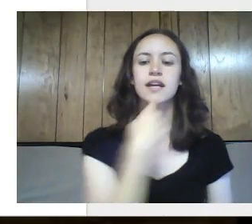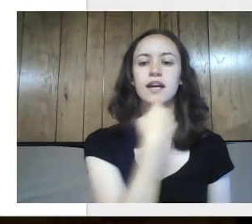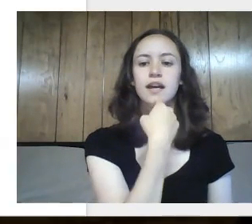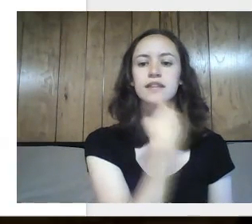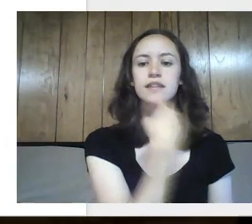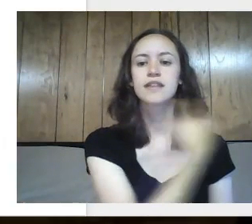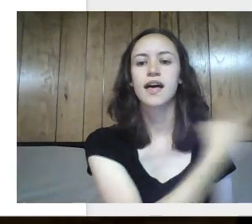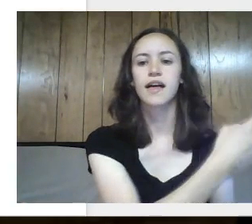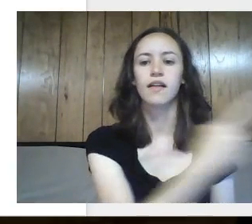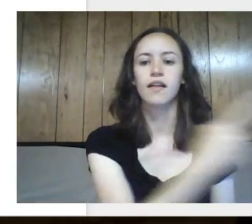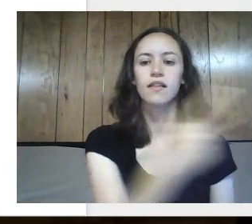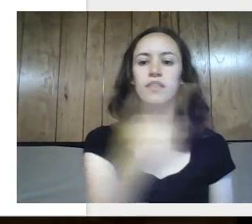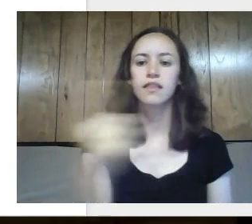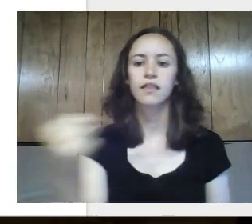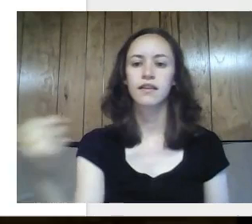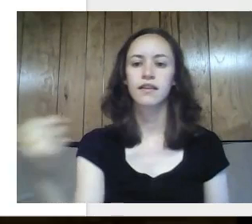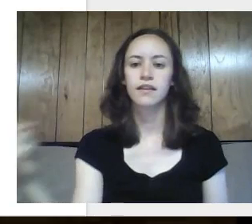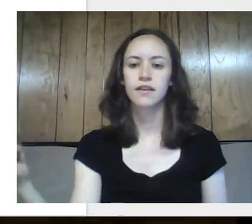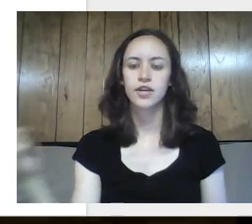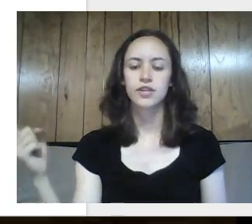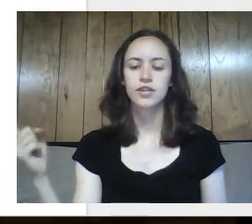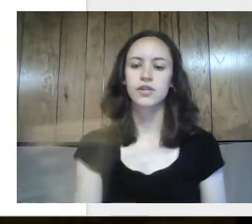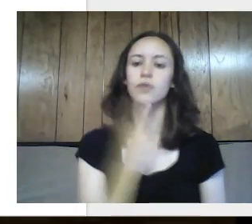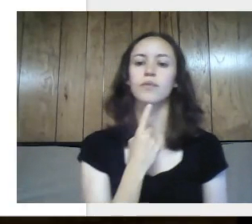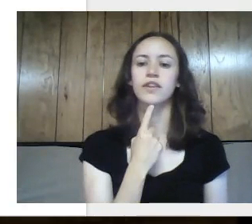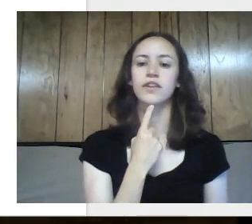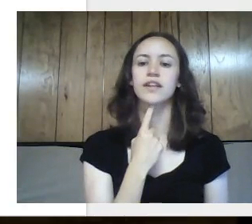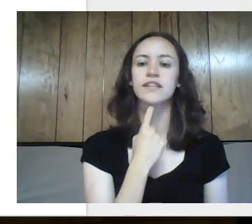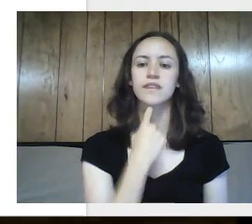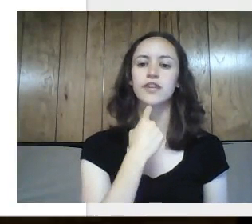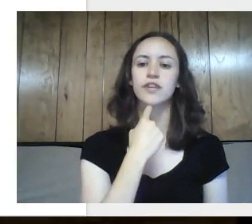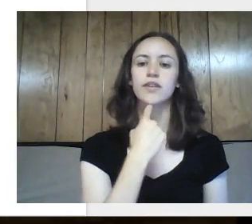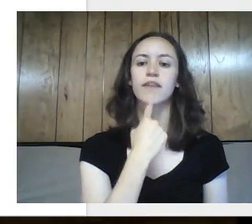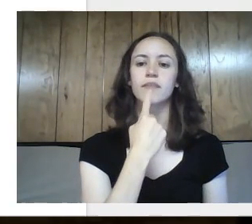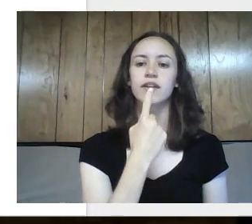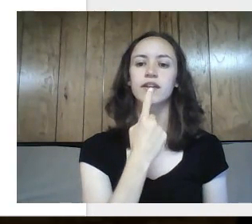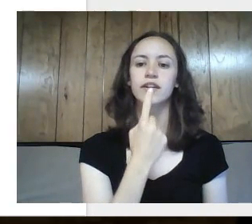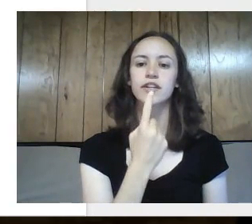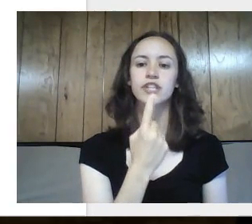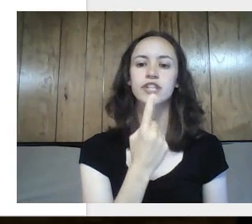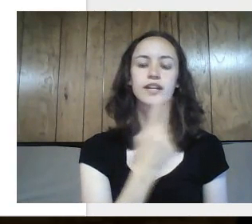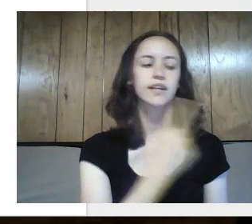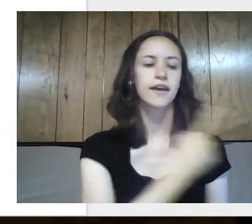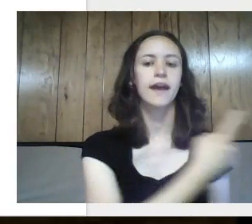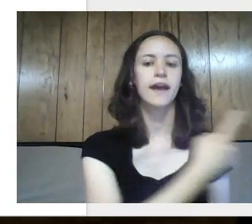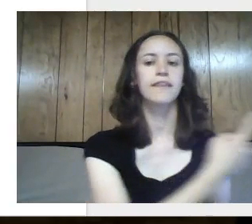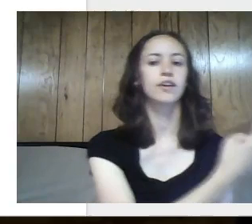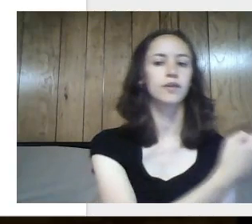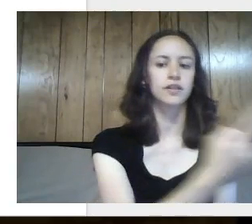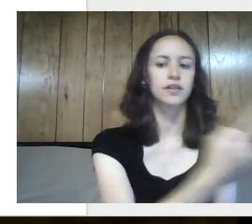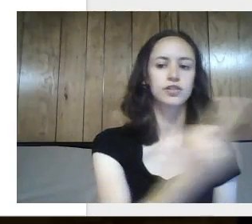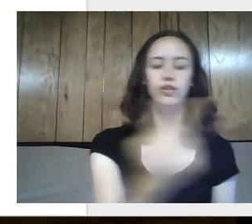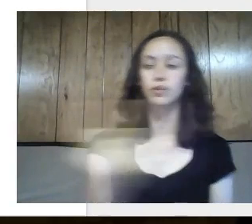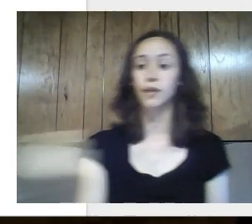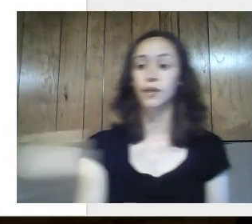must tell. So with your index finger, you come out from under your chin and then go